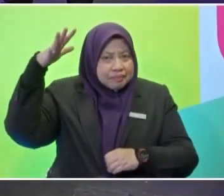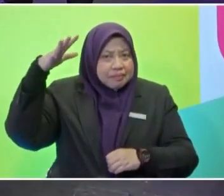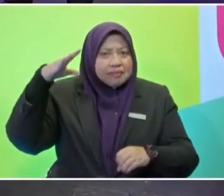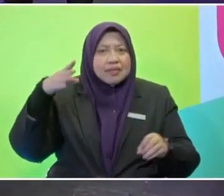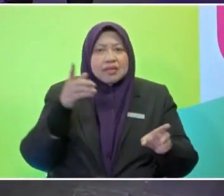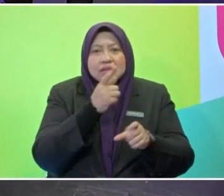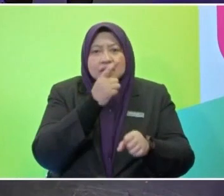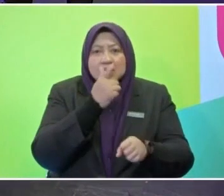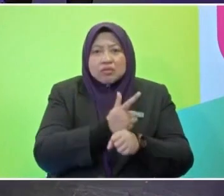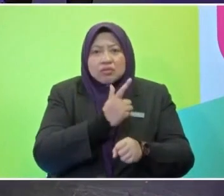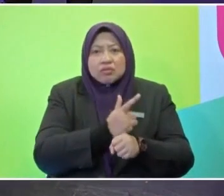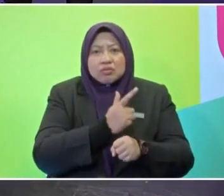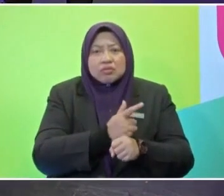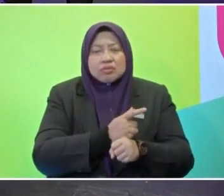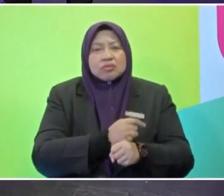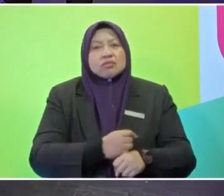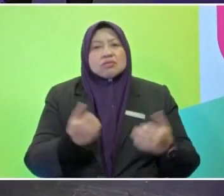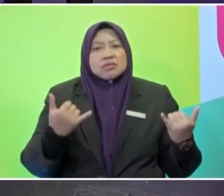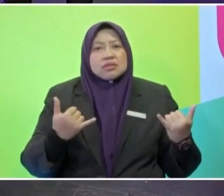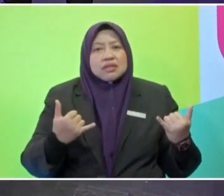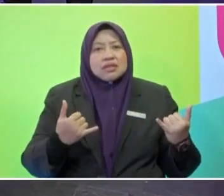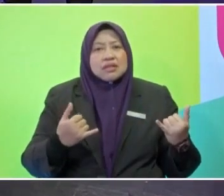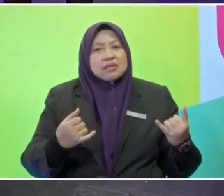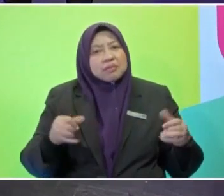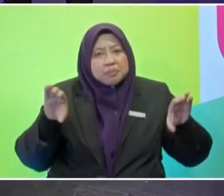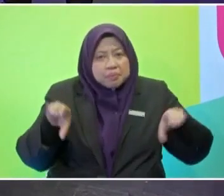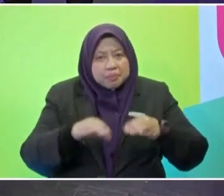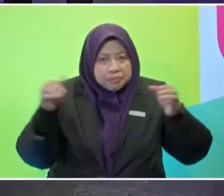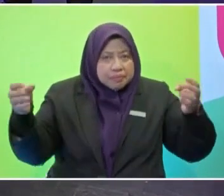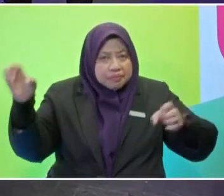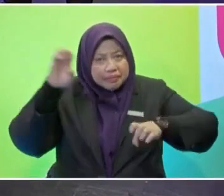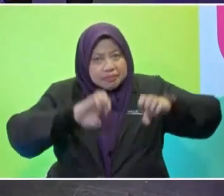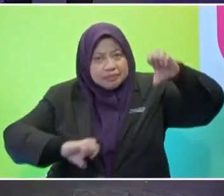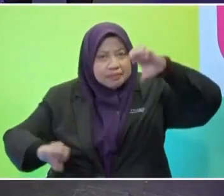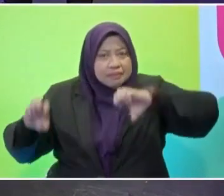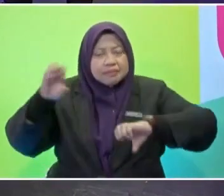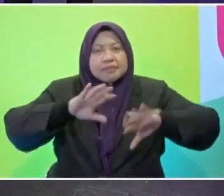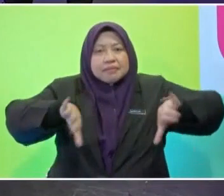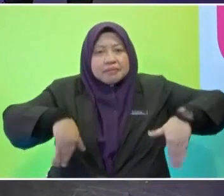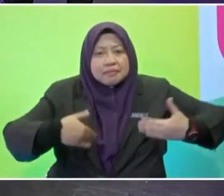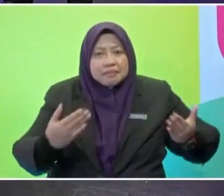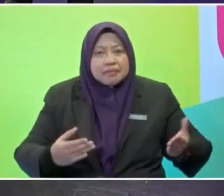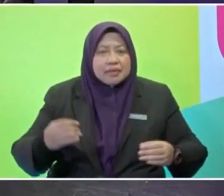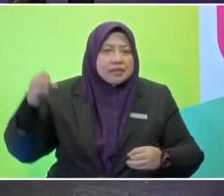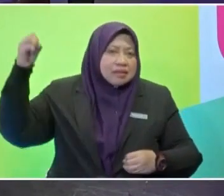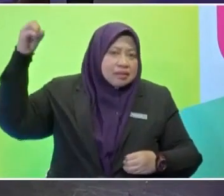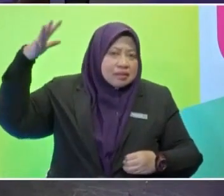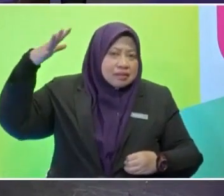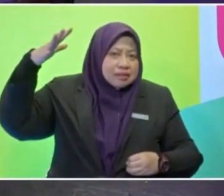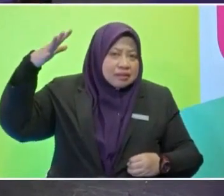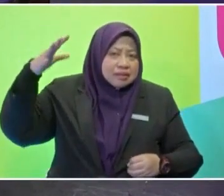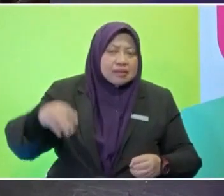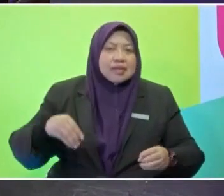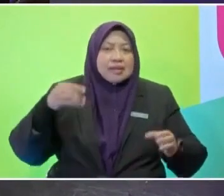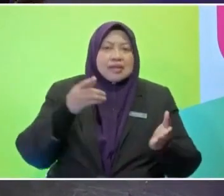Now, we are going to do an experiment. All right. To show that light travels in a straight line. To help us with